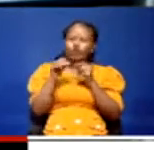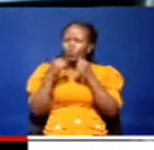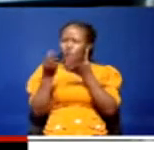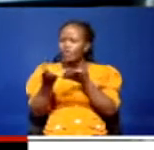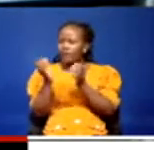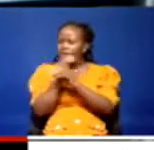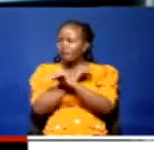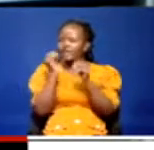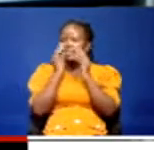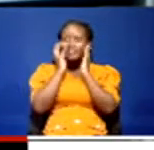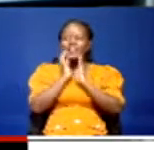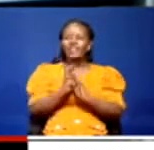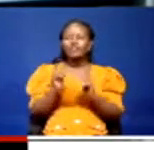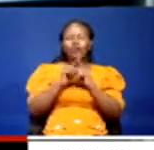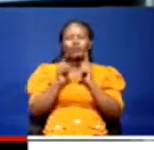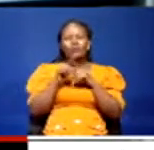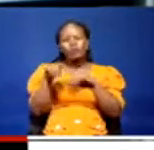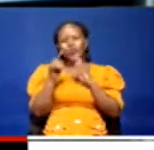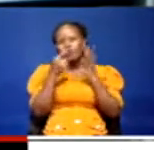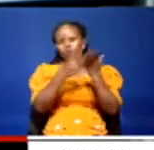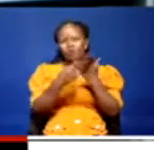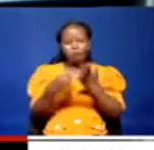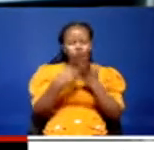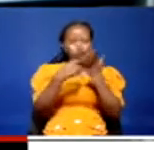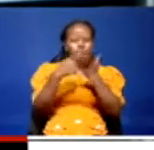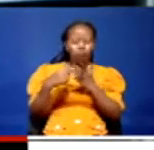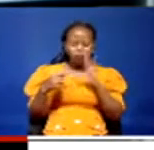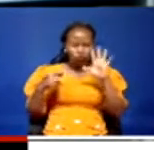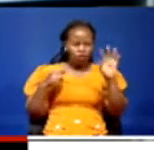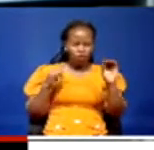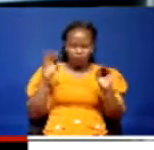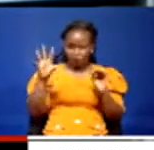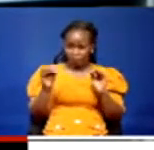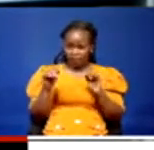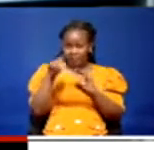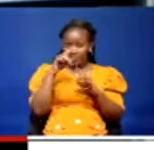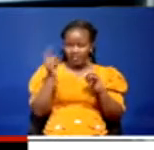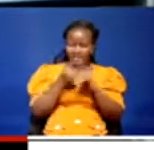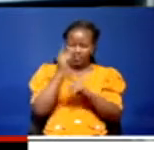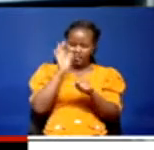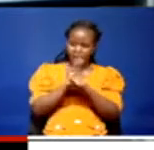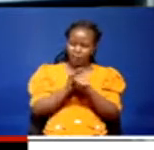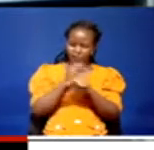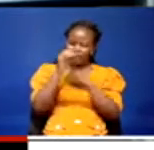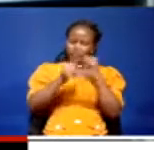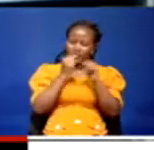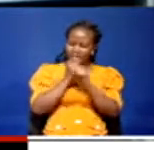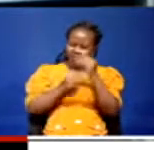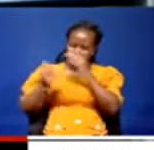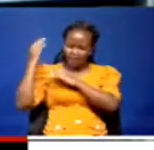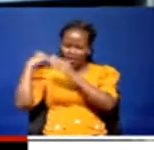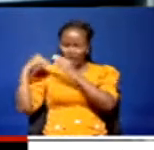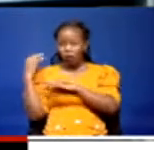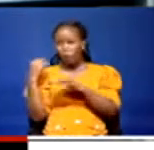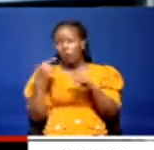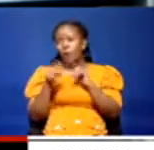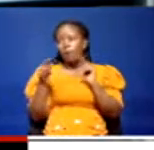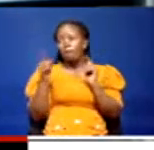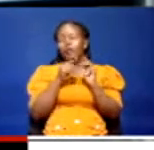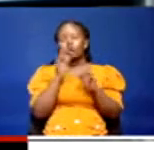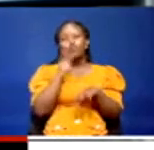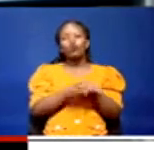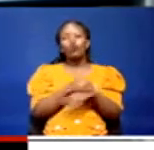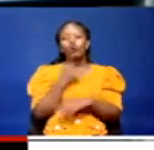vegetables, and they argued for 50-50. So this started many years ago. What did we get out of that? We got Priscilla Bo to